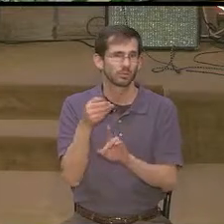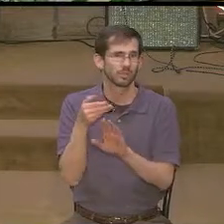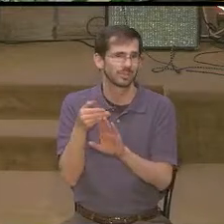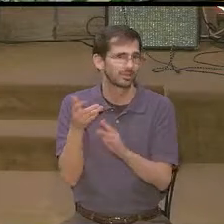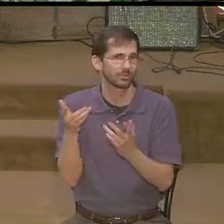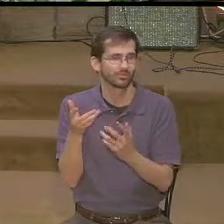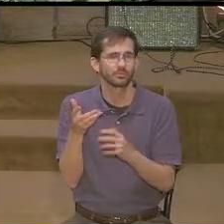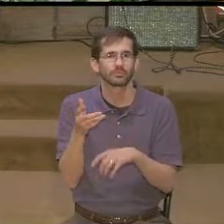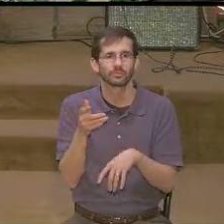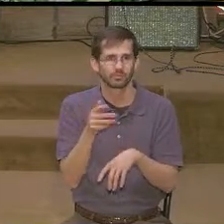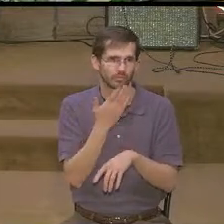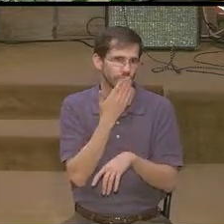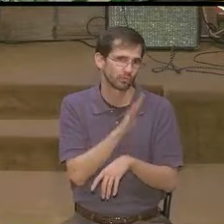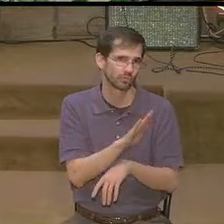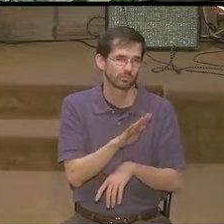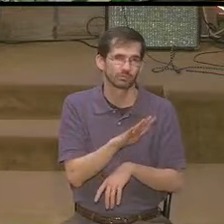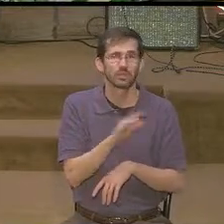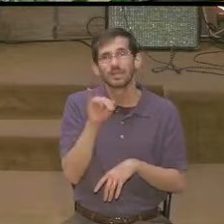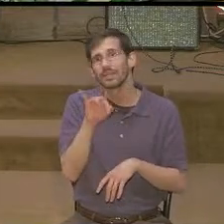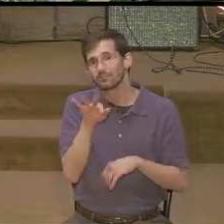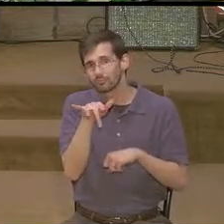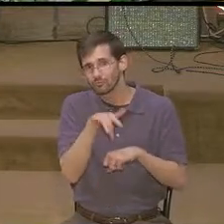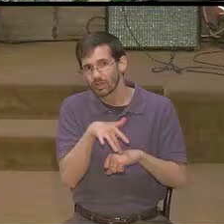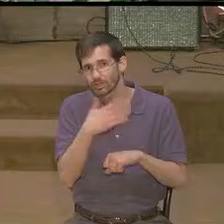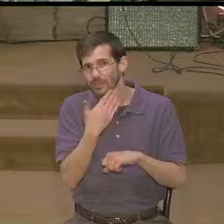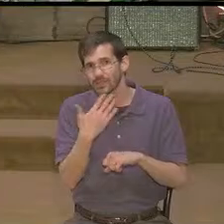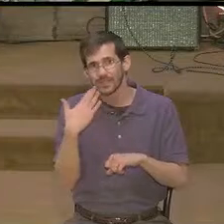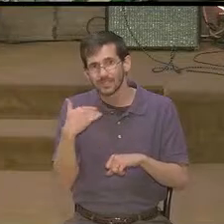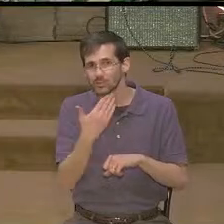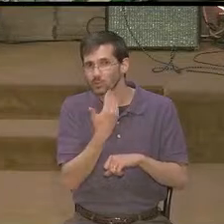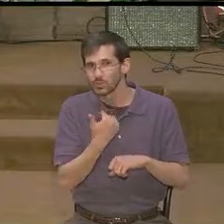where, saints? If you've been to Israel with me, you know that.